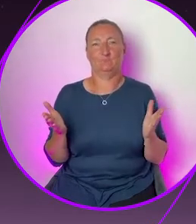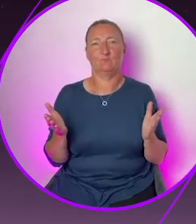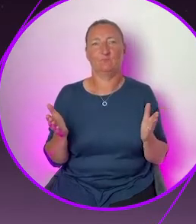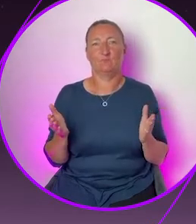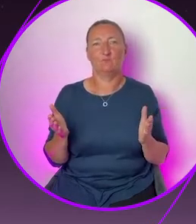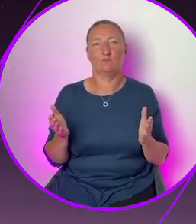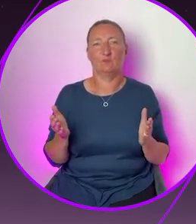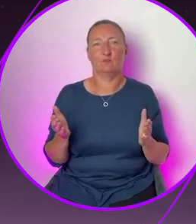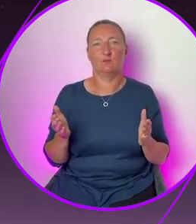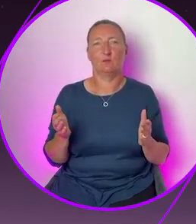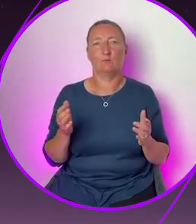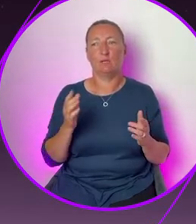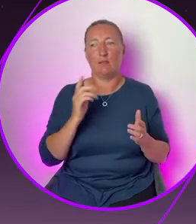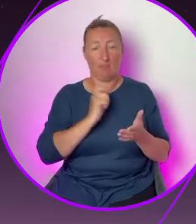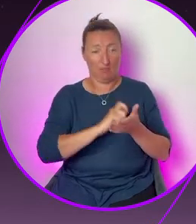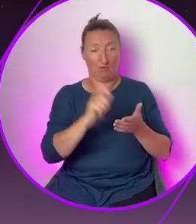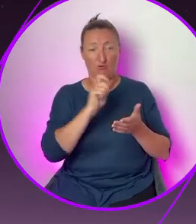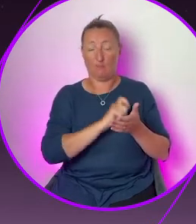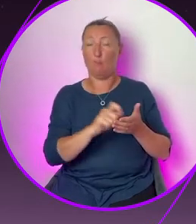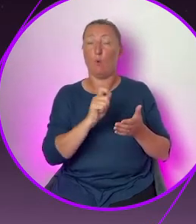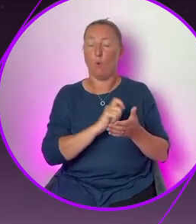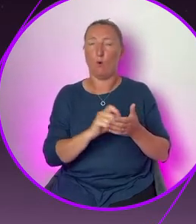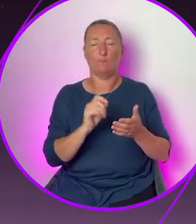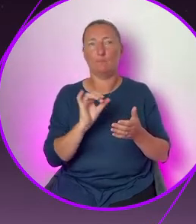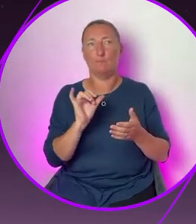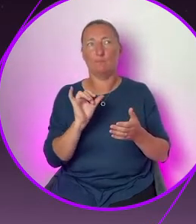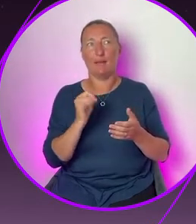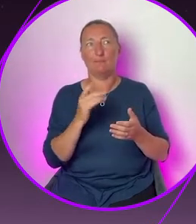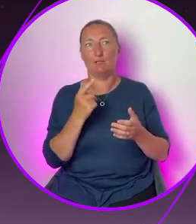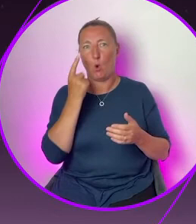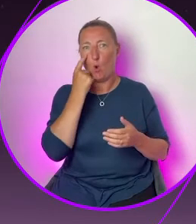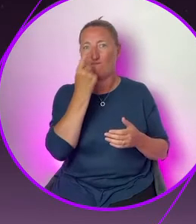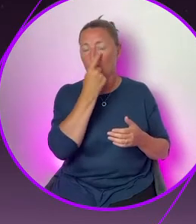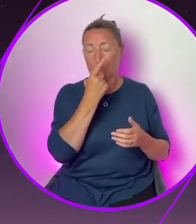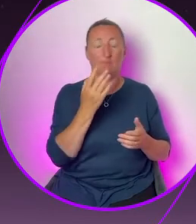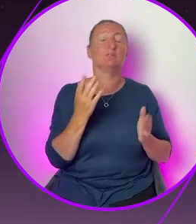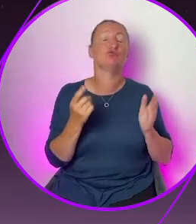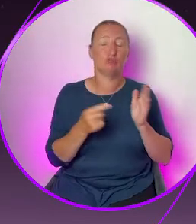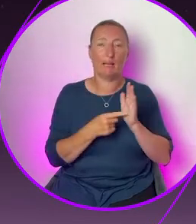obvious when we're talking about it in the report, but I think it's like vital.